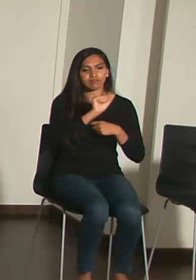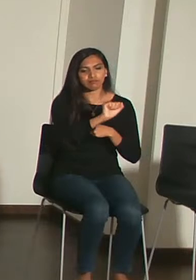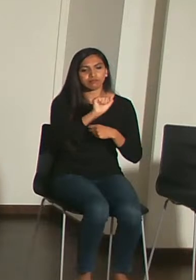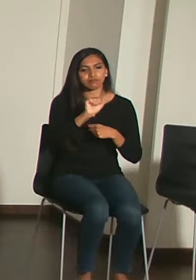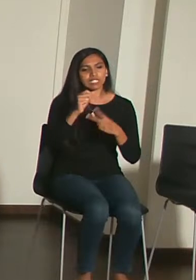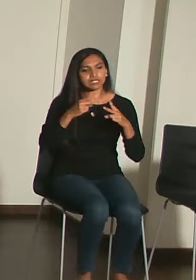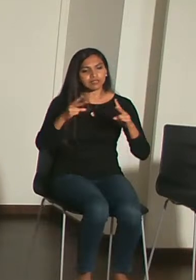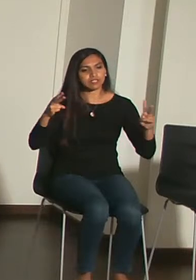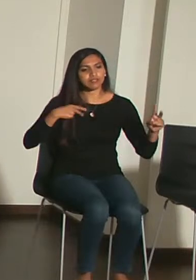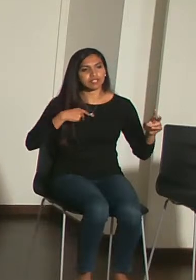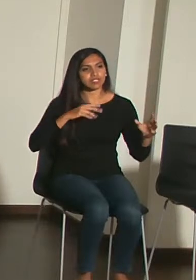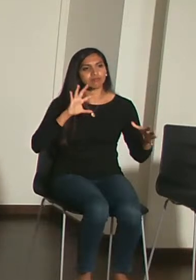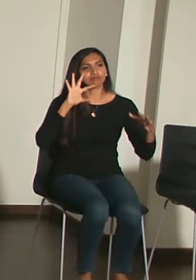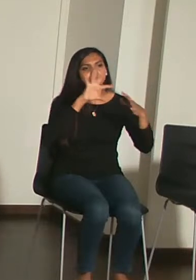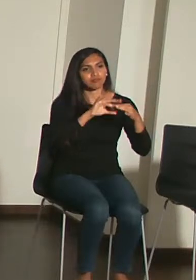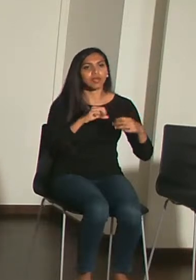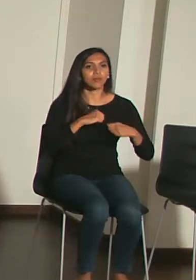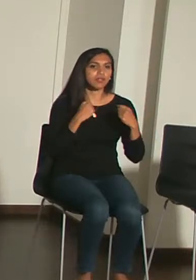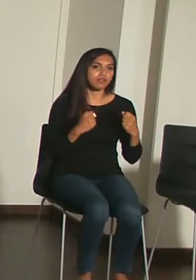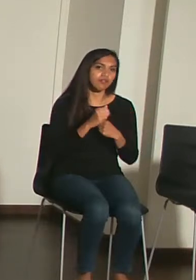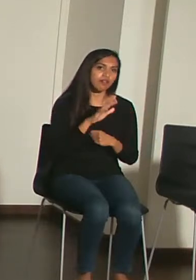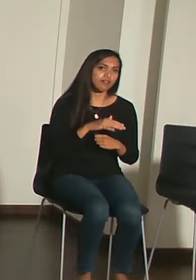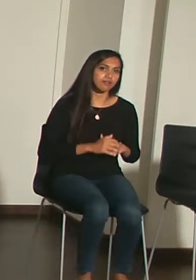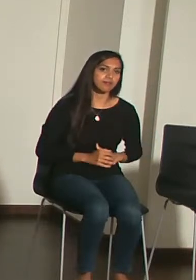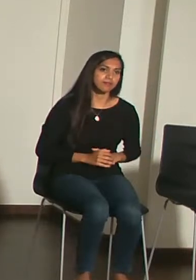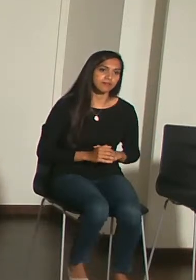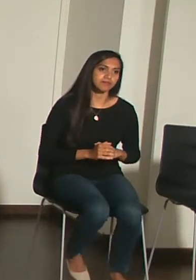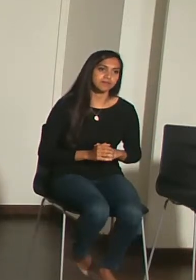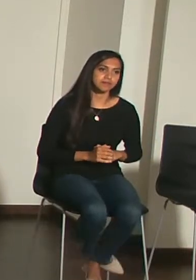that objective. Yeah.